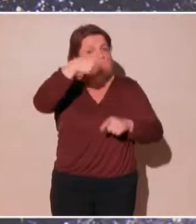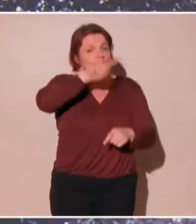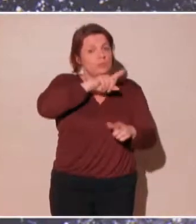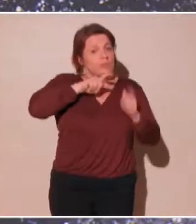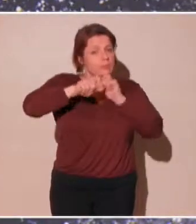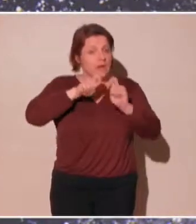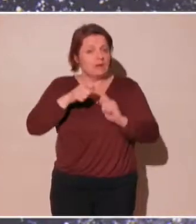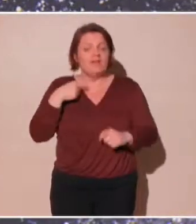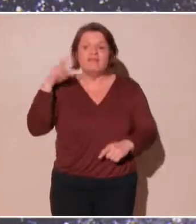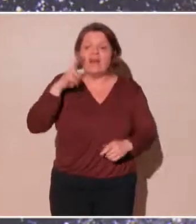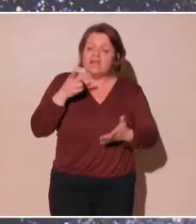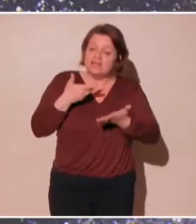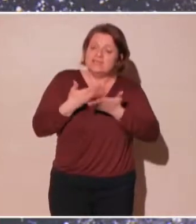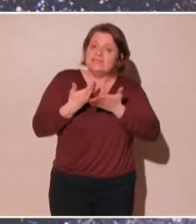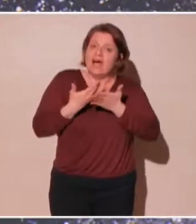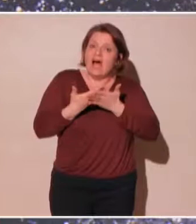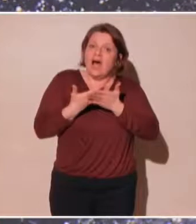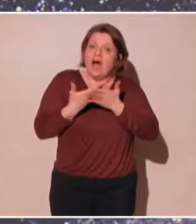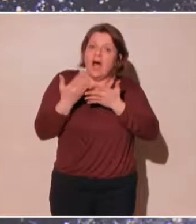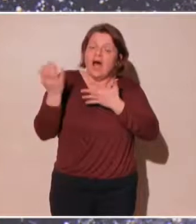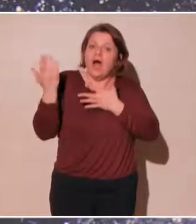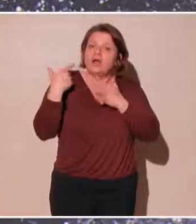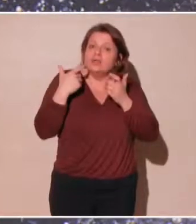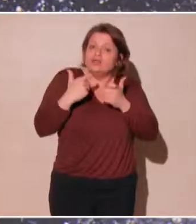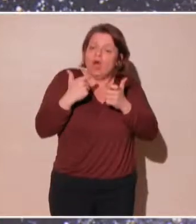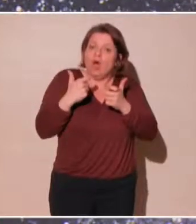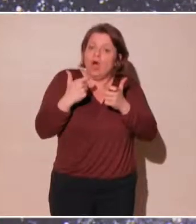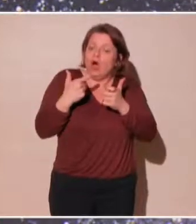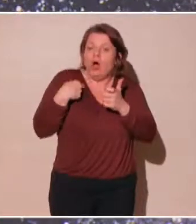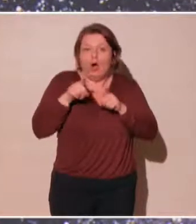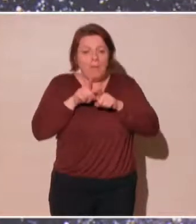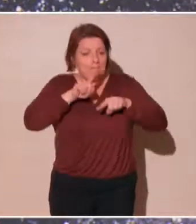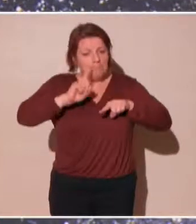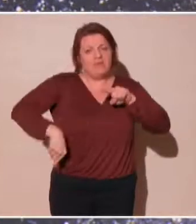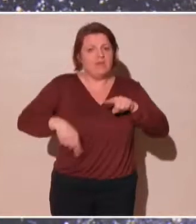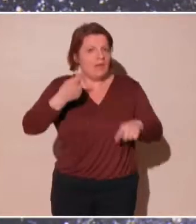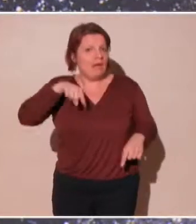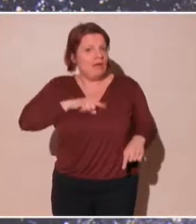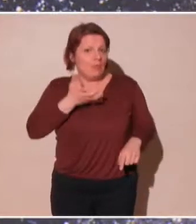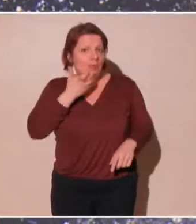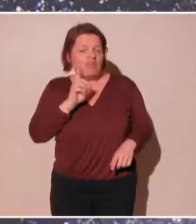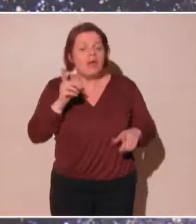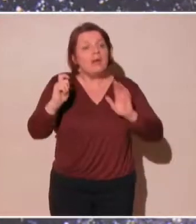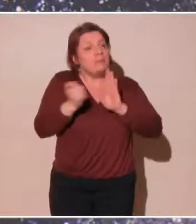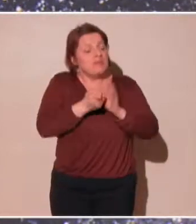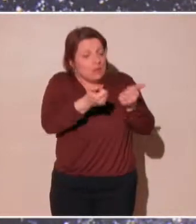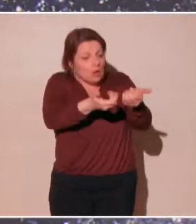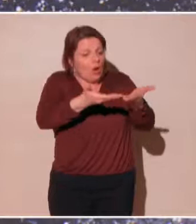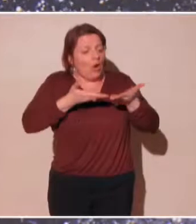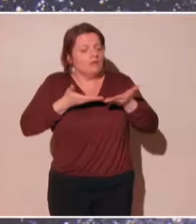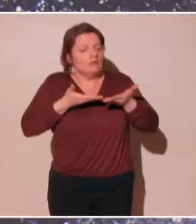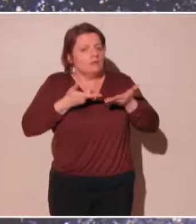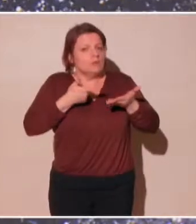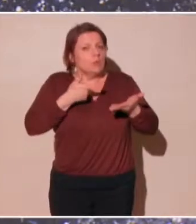of these concepts. And it's interesting that we should talk about us. Nobody wishes to be deprived of that